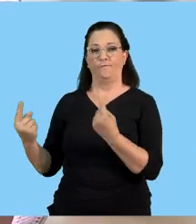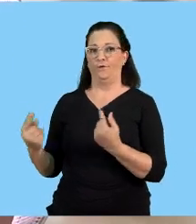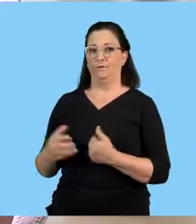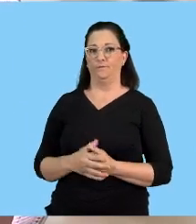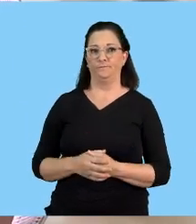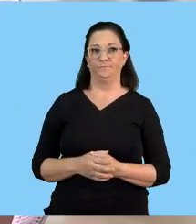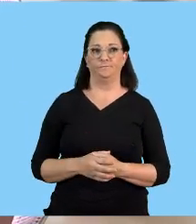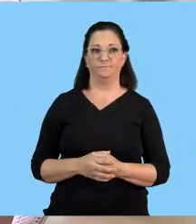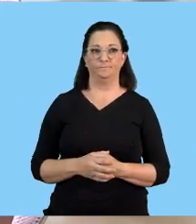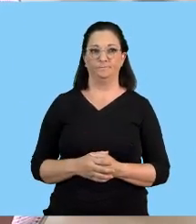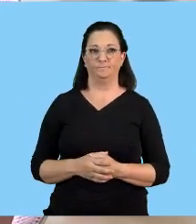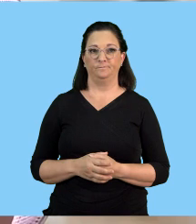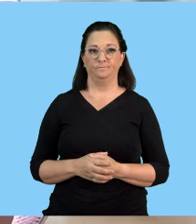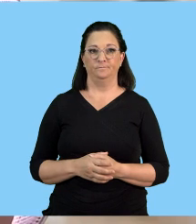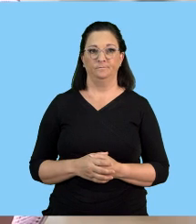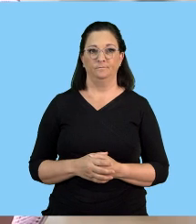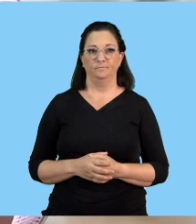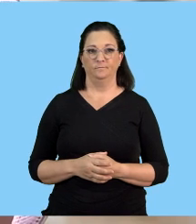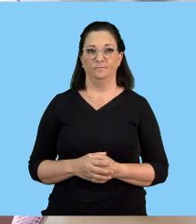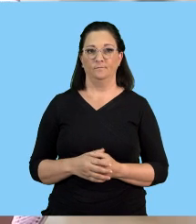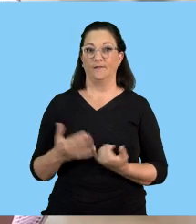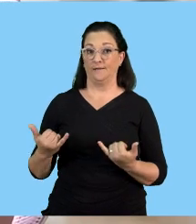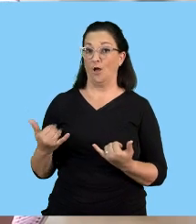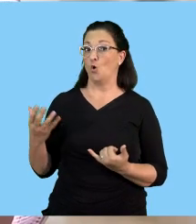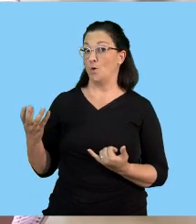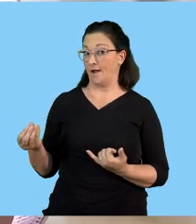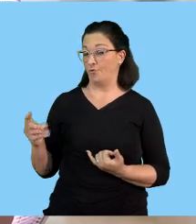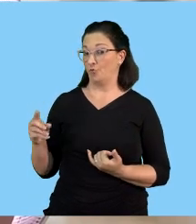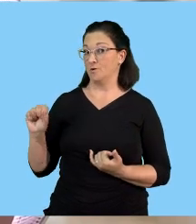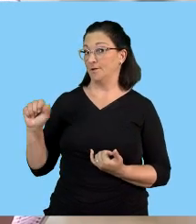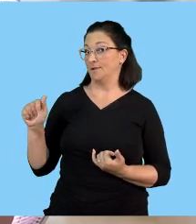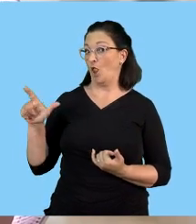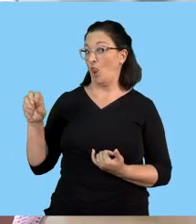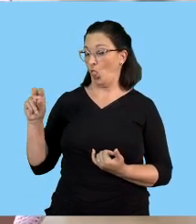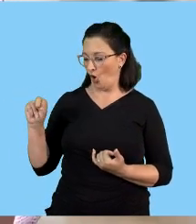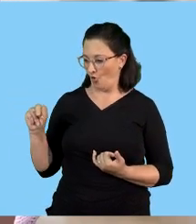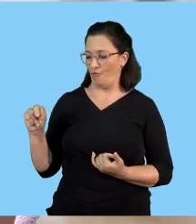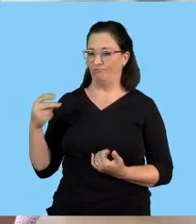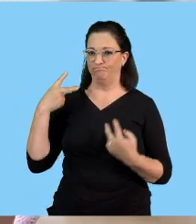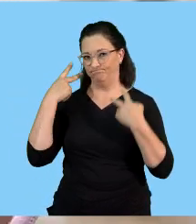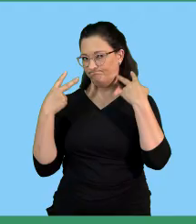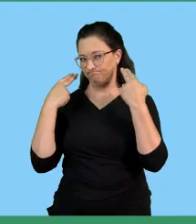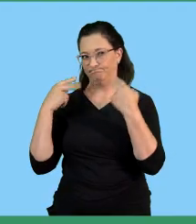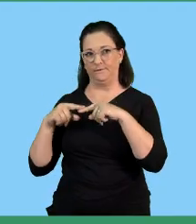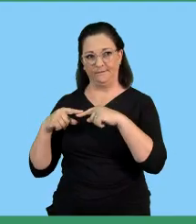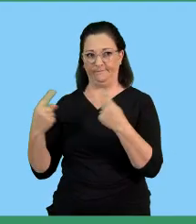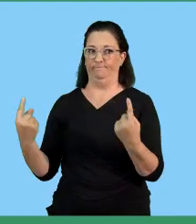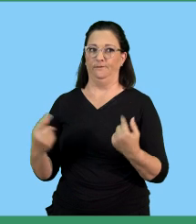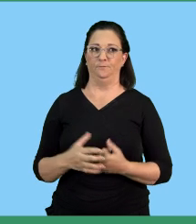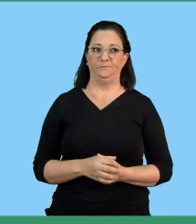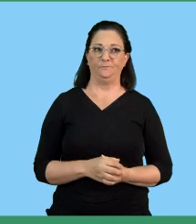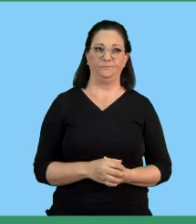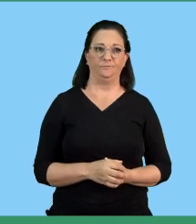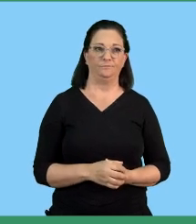was catering, and then now we have what? We've got a salon. So this is totally different. So here's a tip here. It